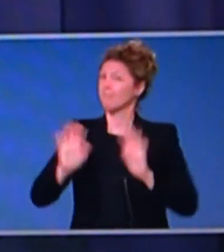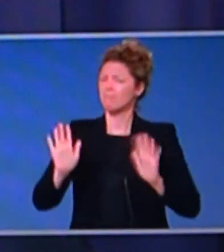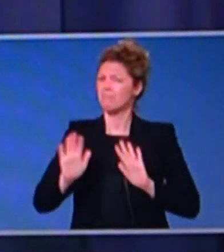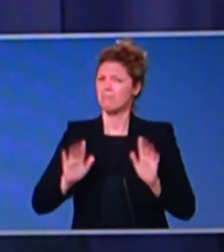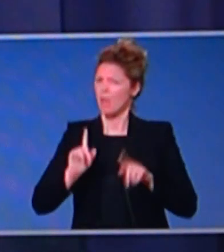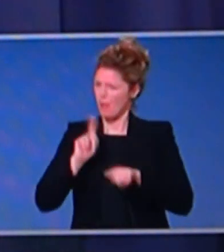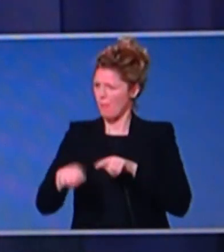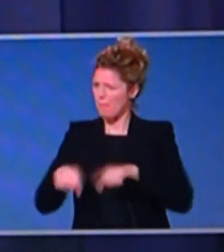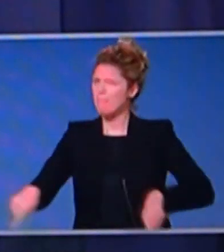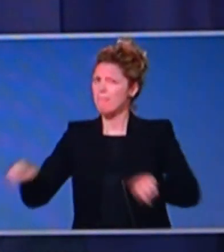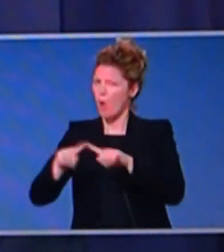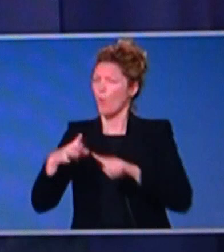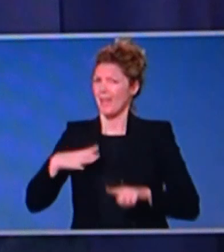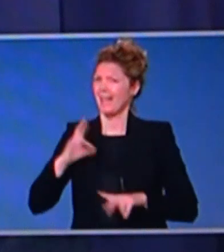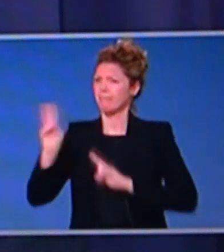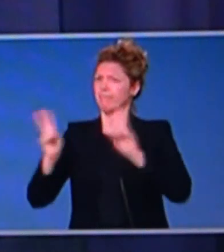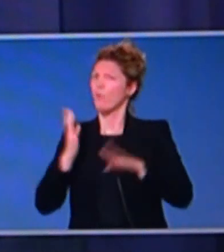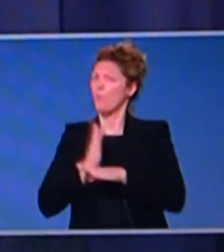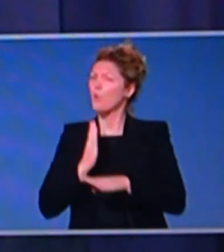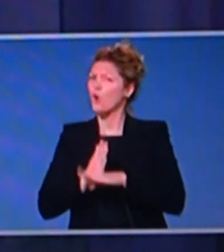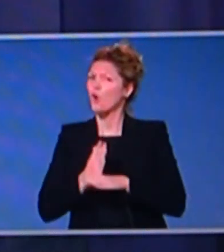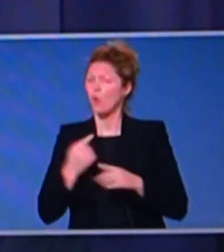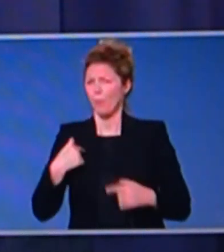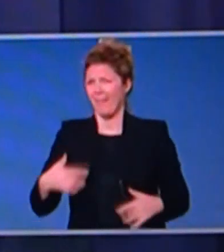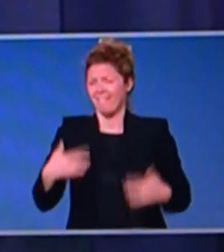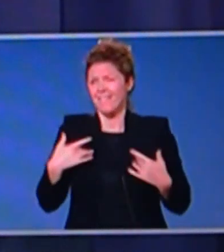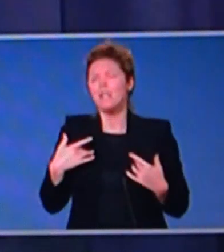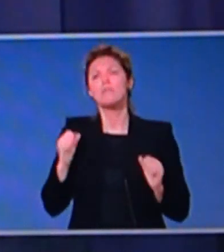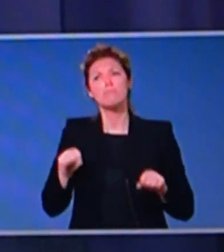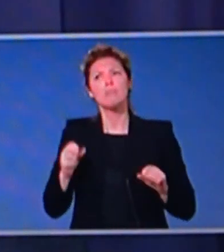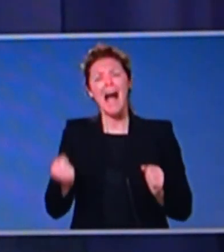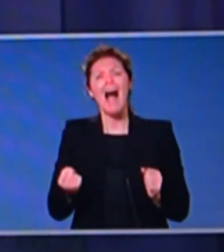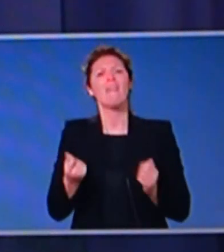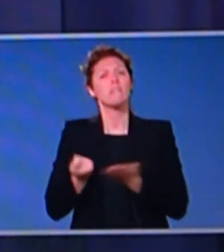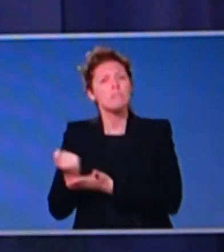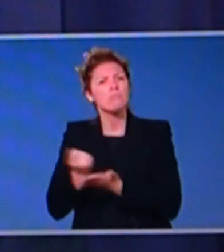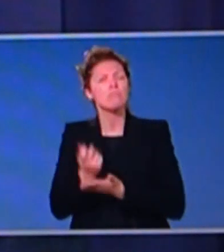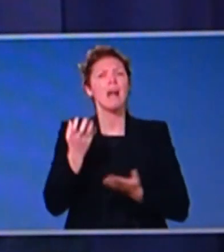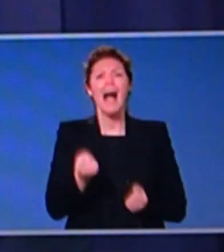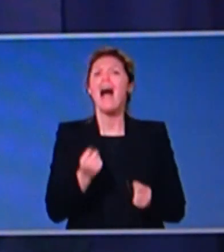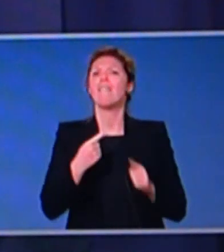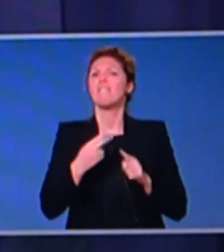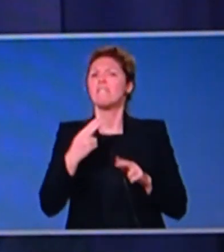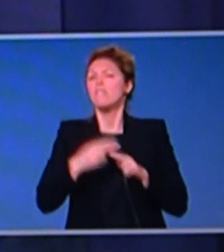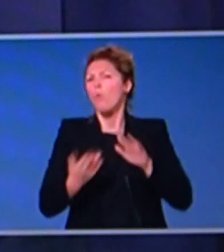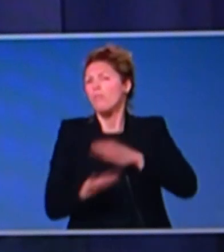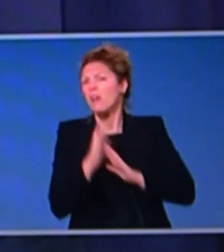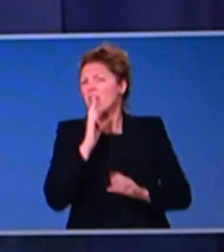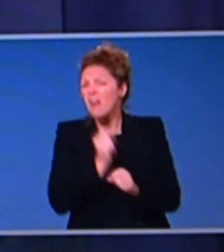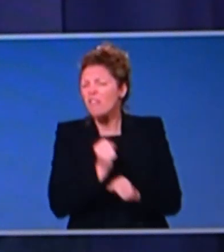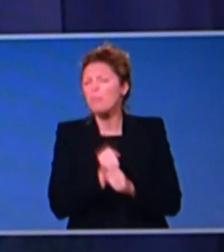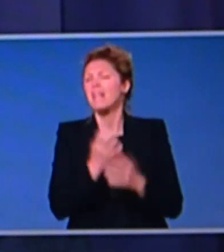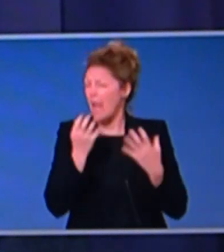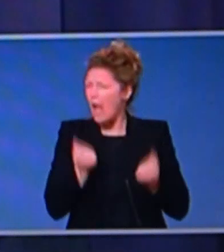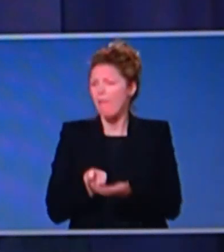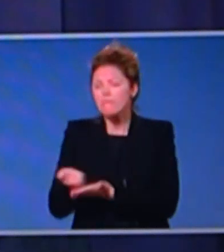social safety net in Australia. I think we have a very strong social safety net, but in this particular point of time, and as the Treasury Secretary pointed